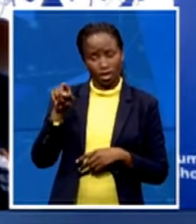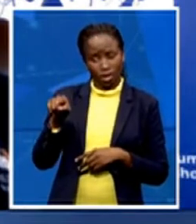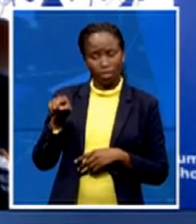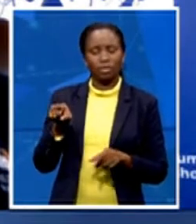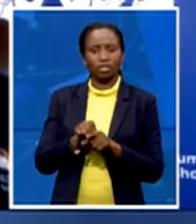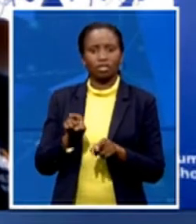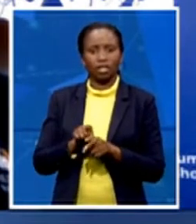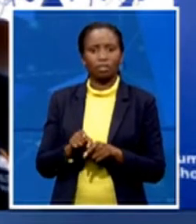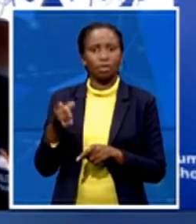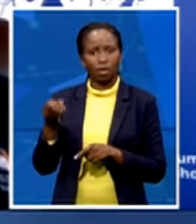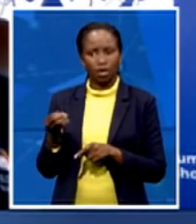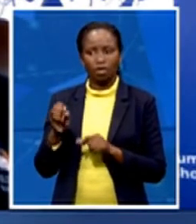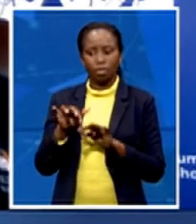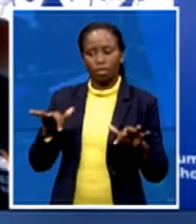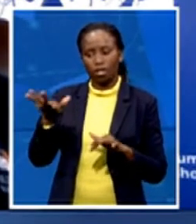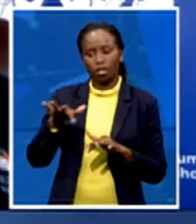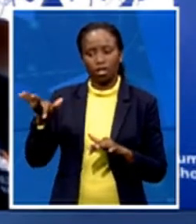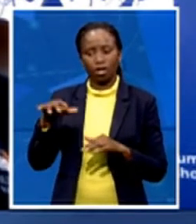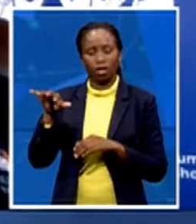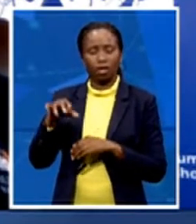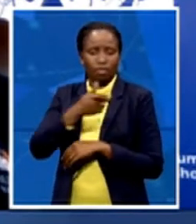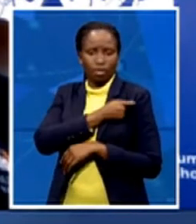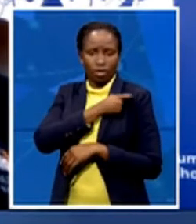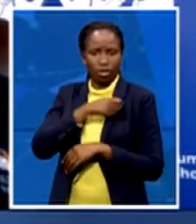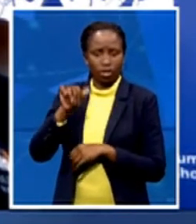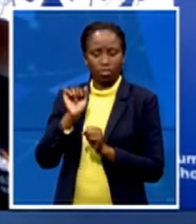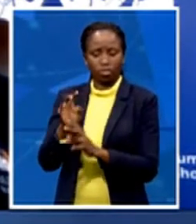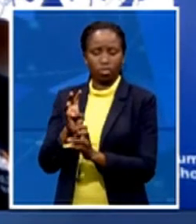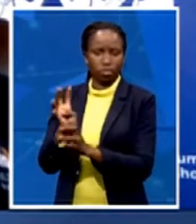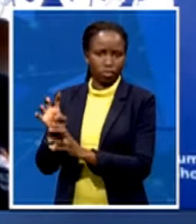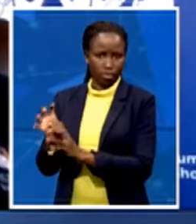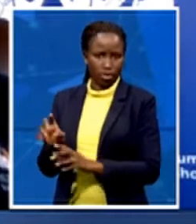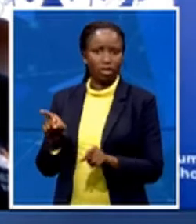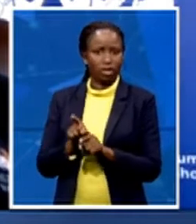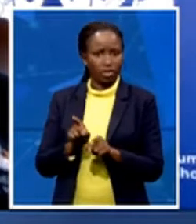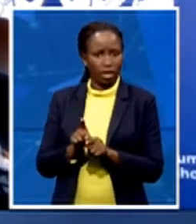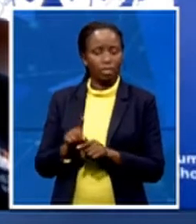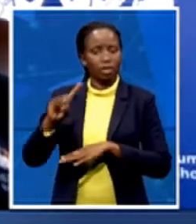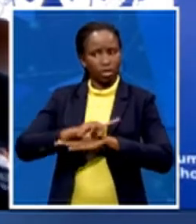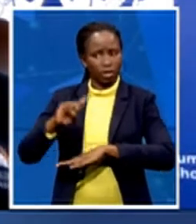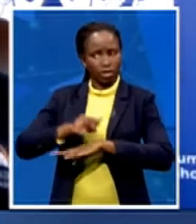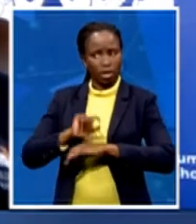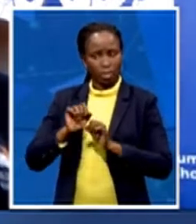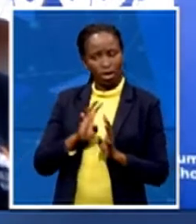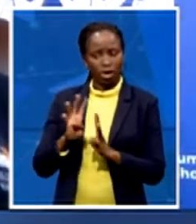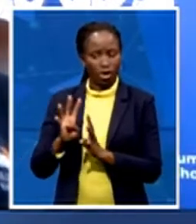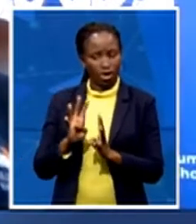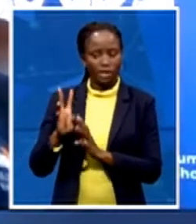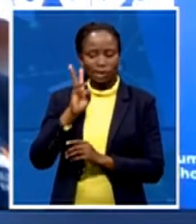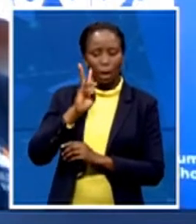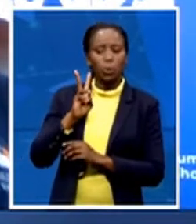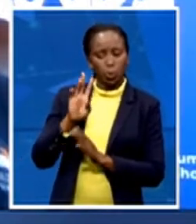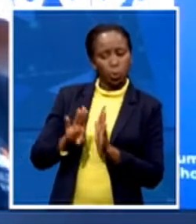also, even with their daily vaccination, we find that there's quite an improvement. Of course, outside the metro